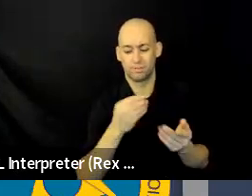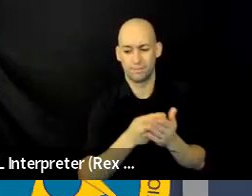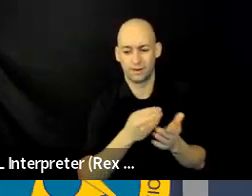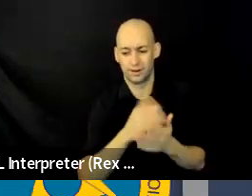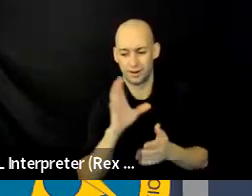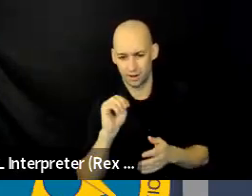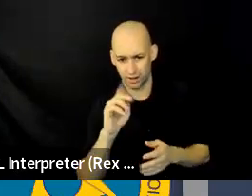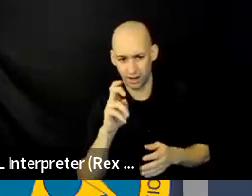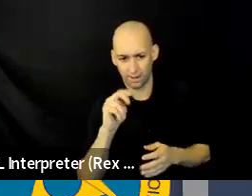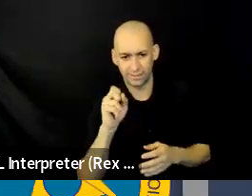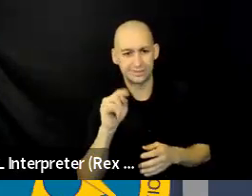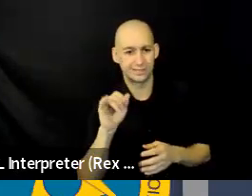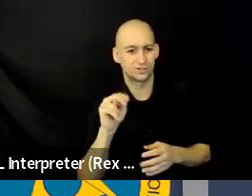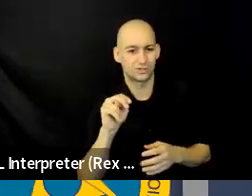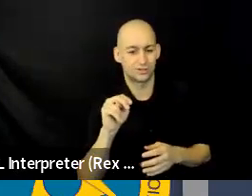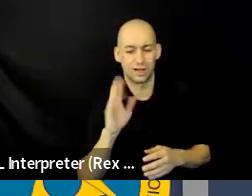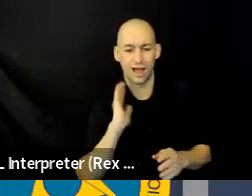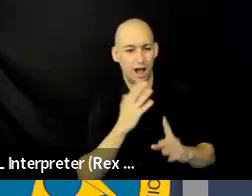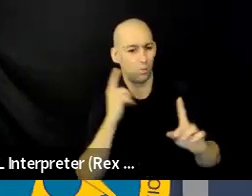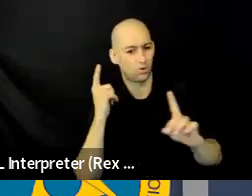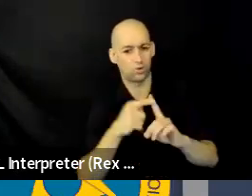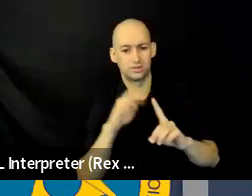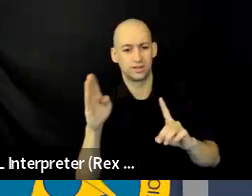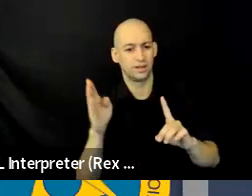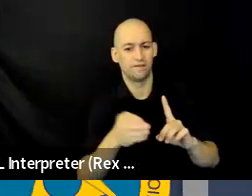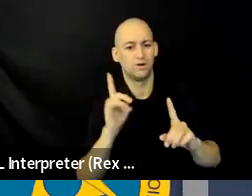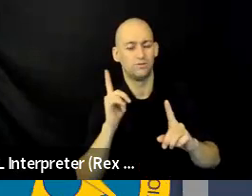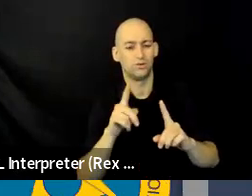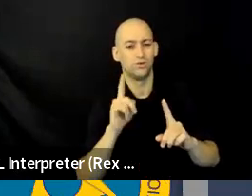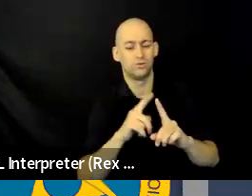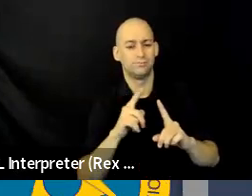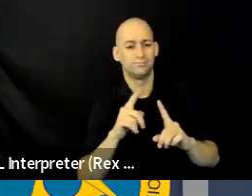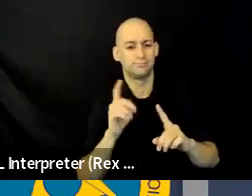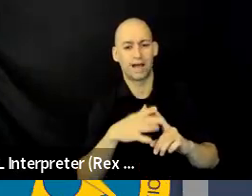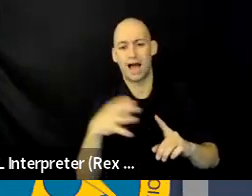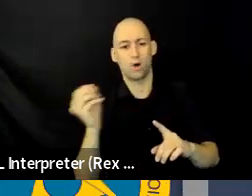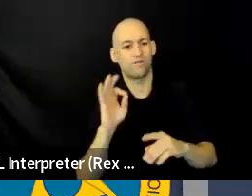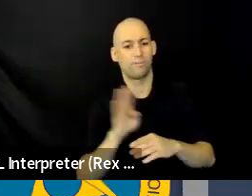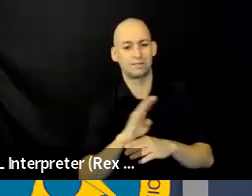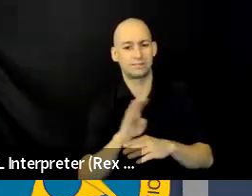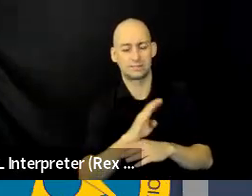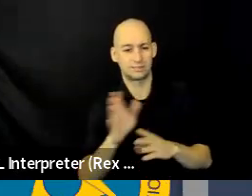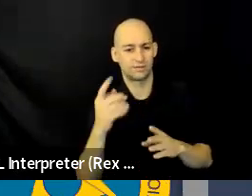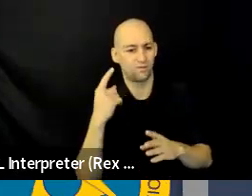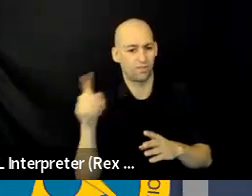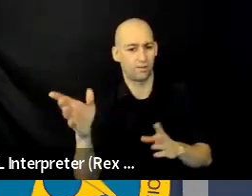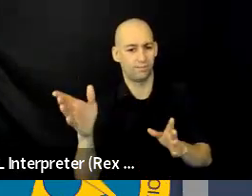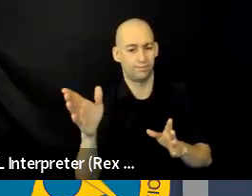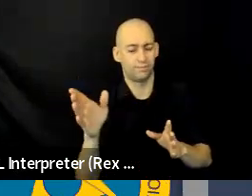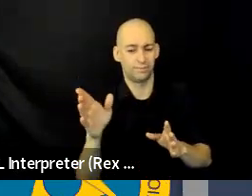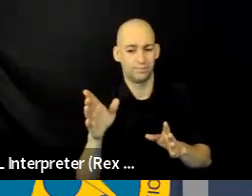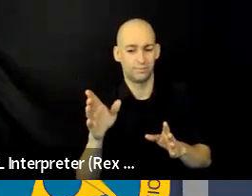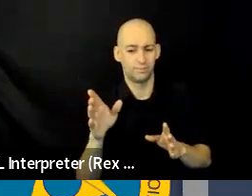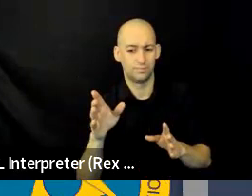So our goal has never been to, put them out of business or diminish their use. The interchange design would likely